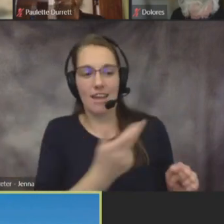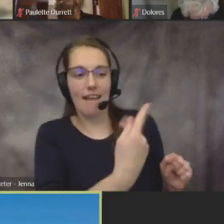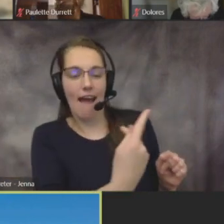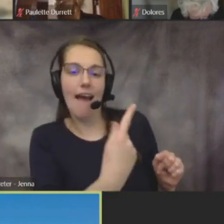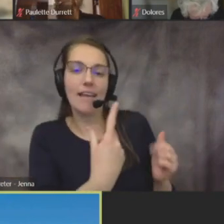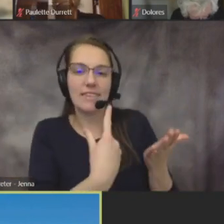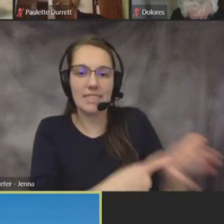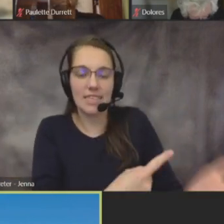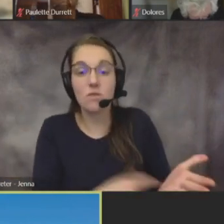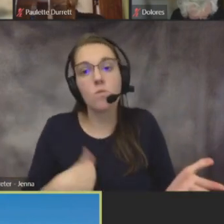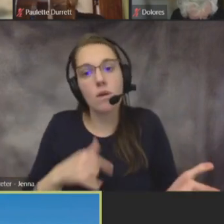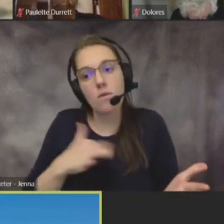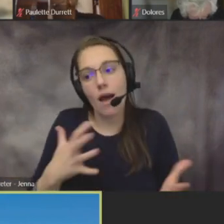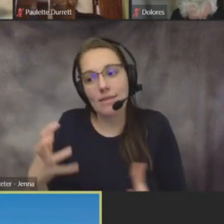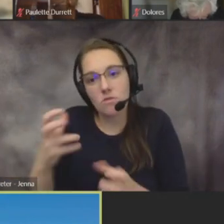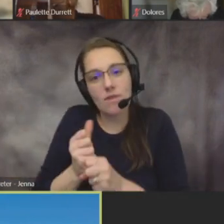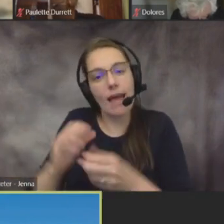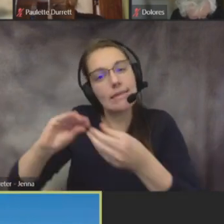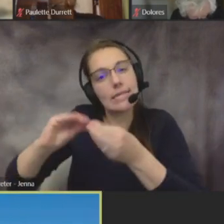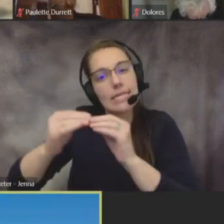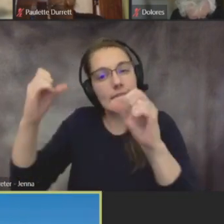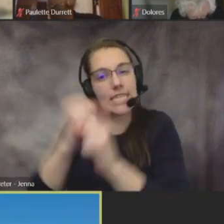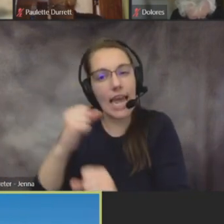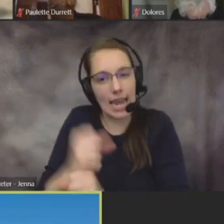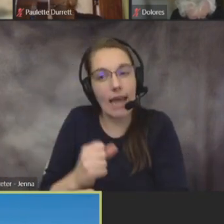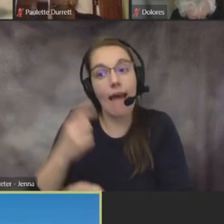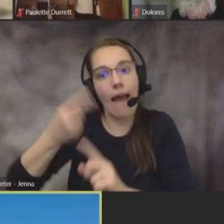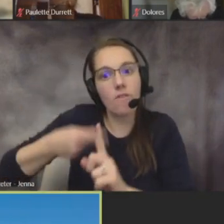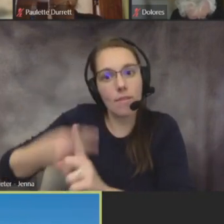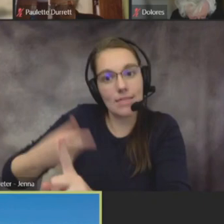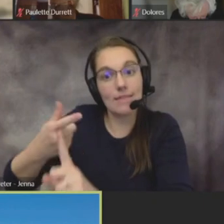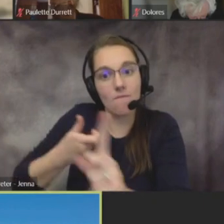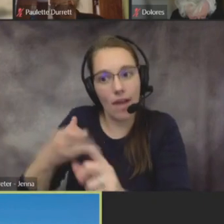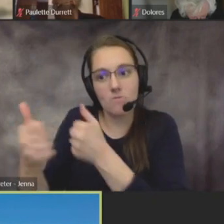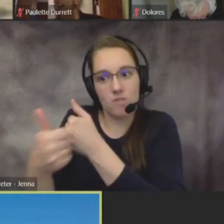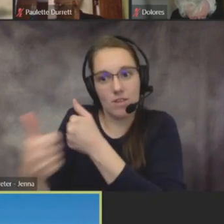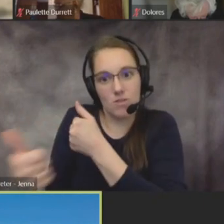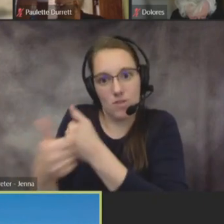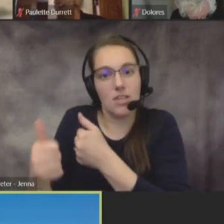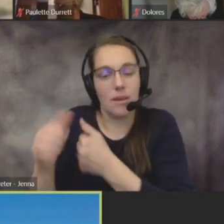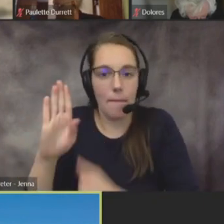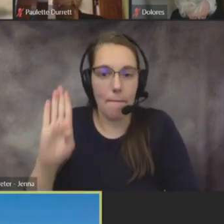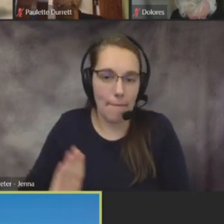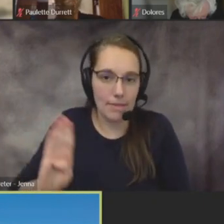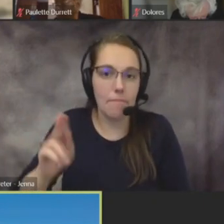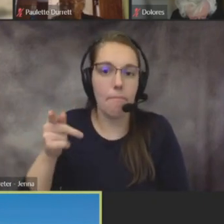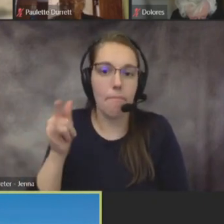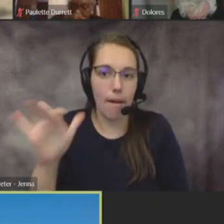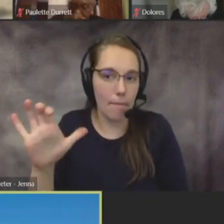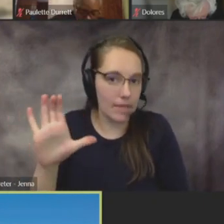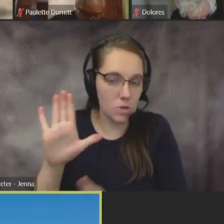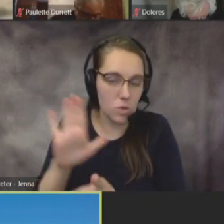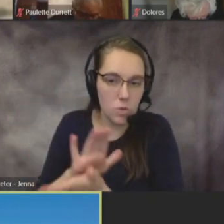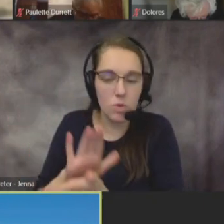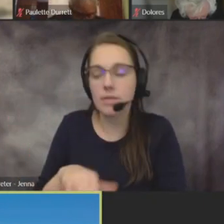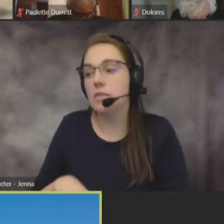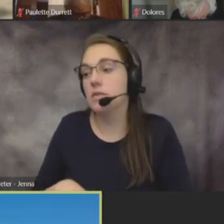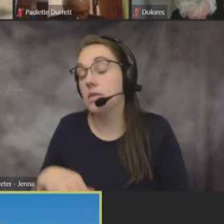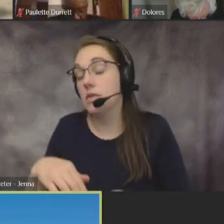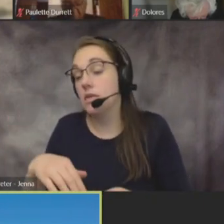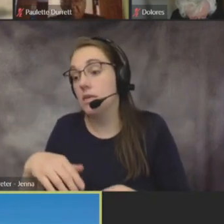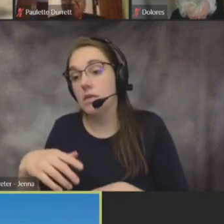data on a monthly basis from the transportation office at BPS, whether it's training or new hires